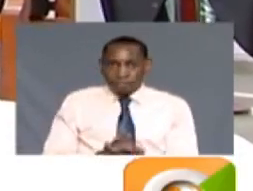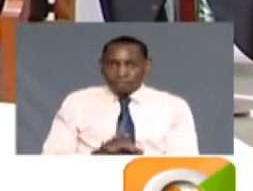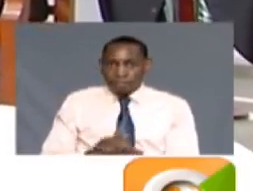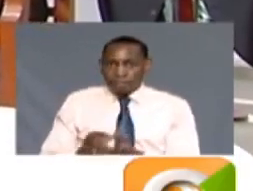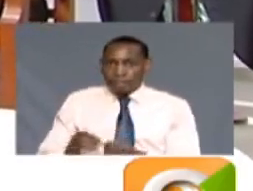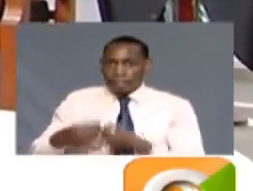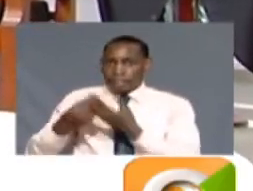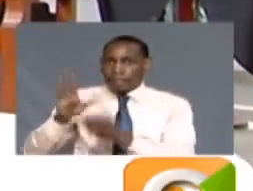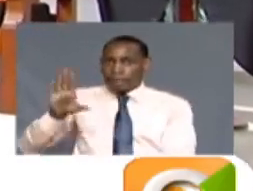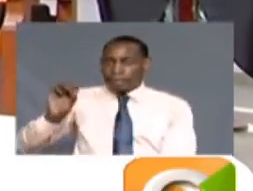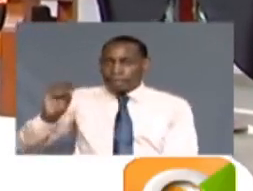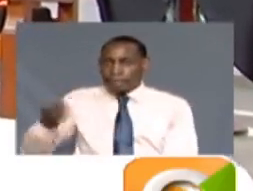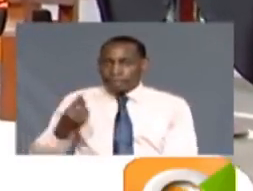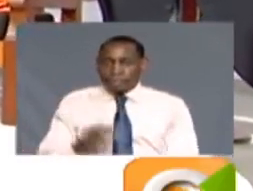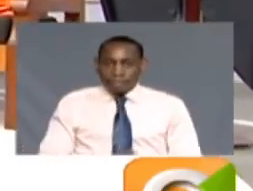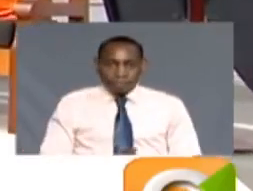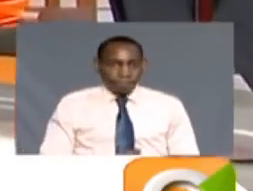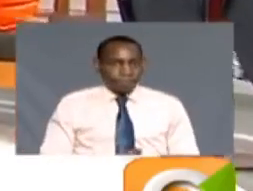him 50,000 shillings.